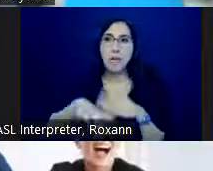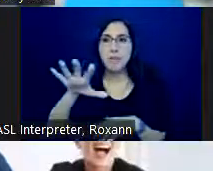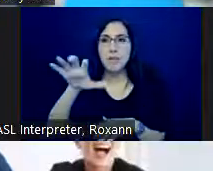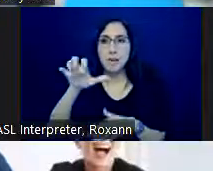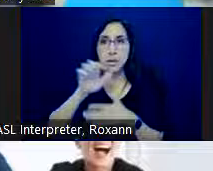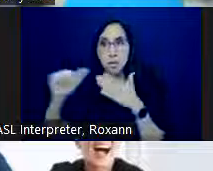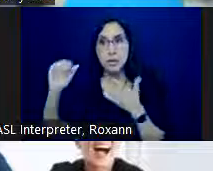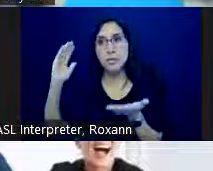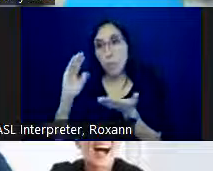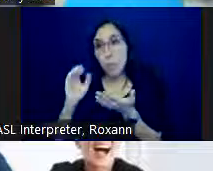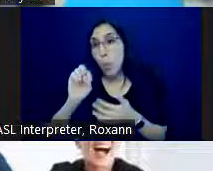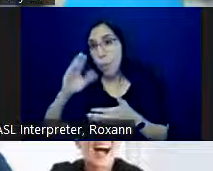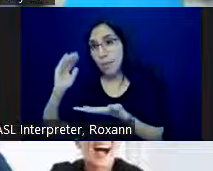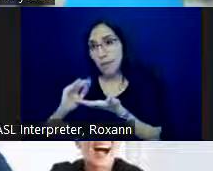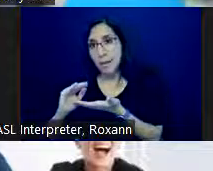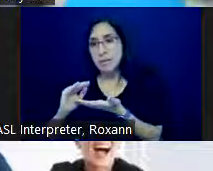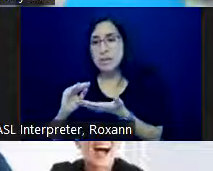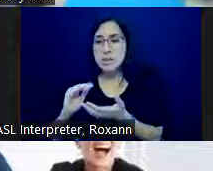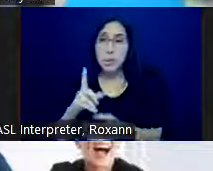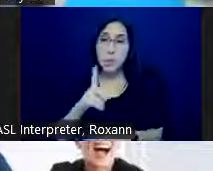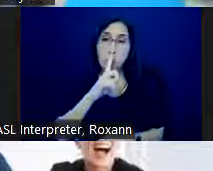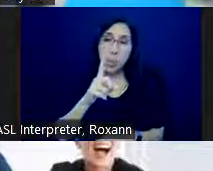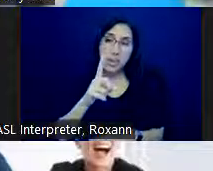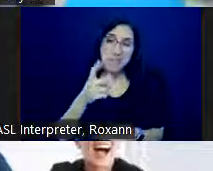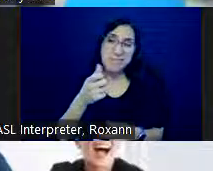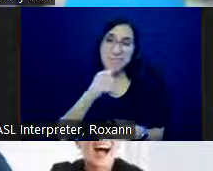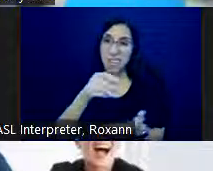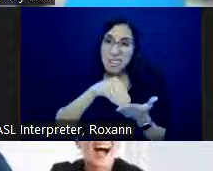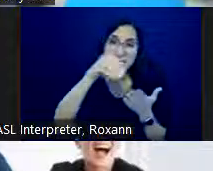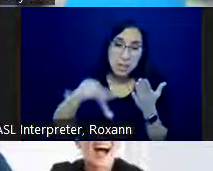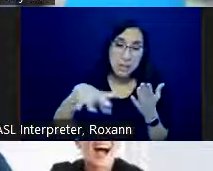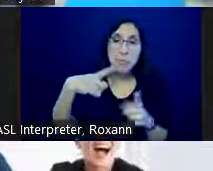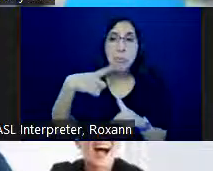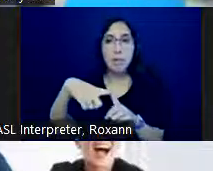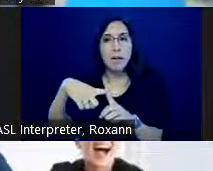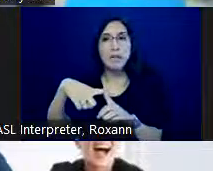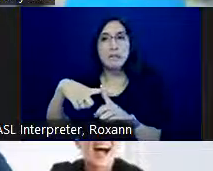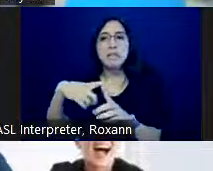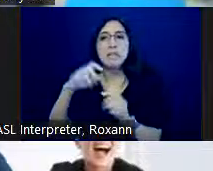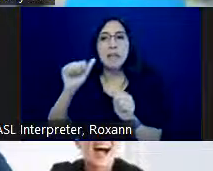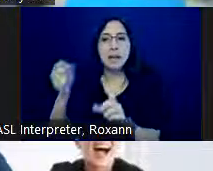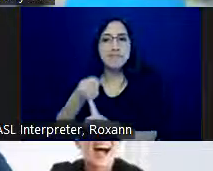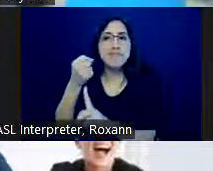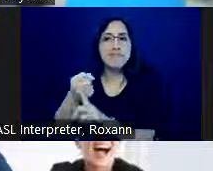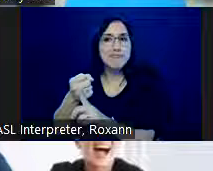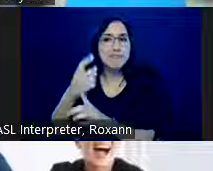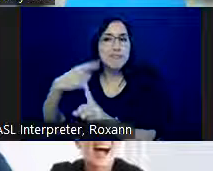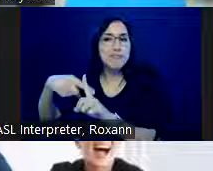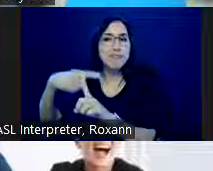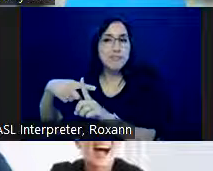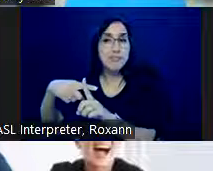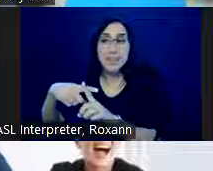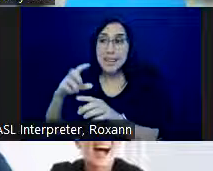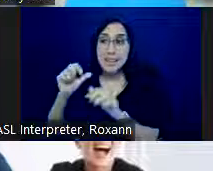likely, and can do tremendous things. One of the first things is put people to work and keep them